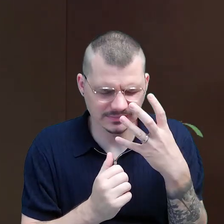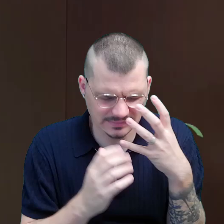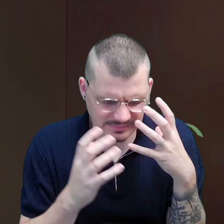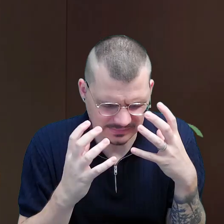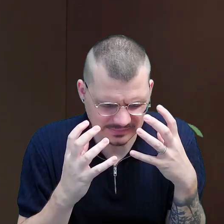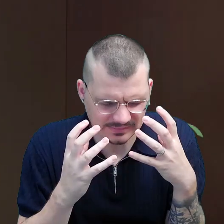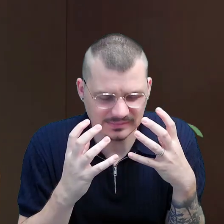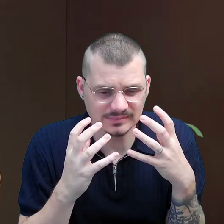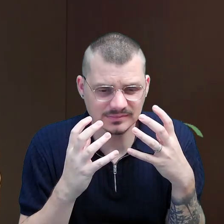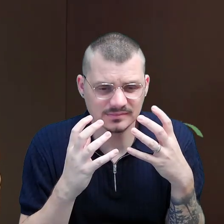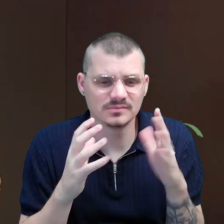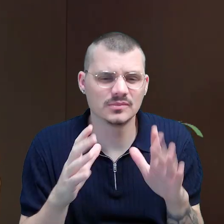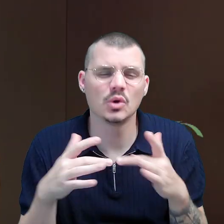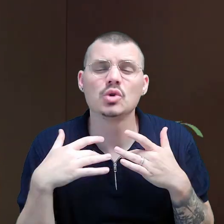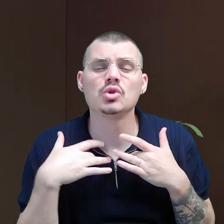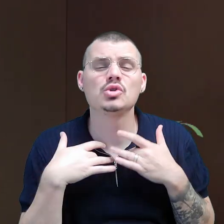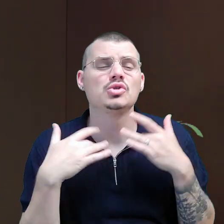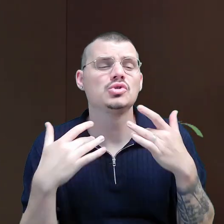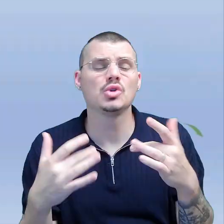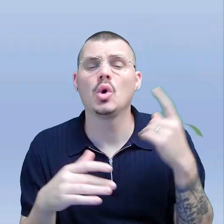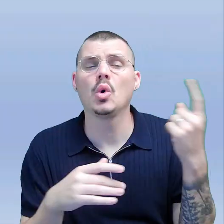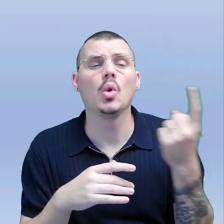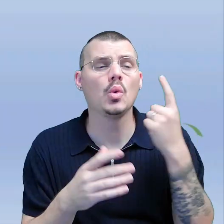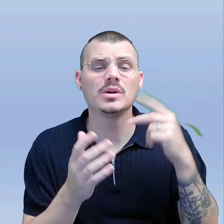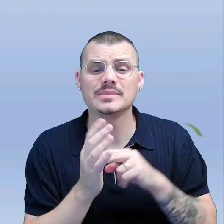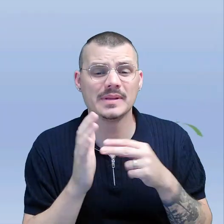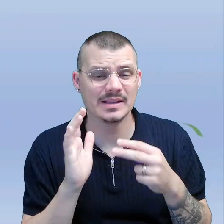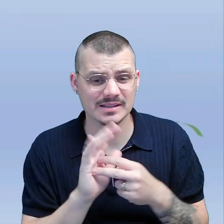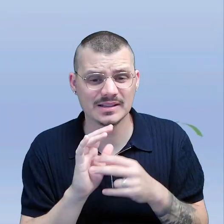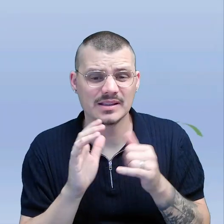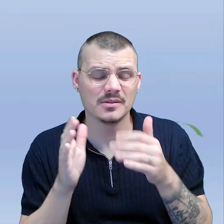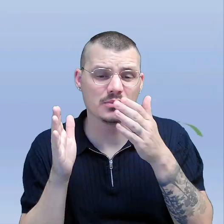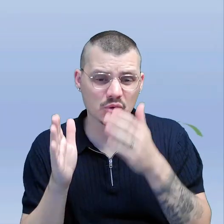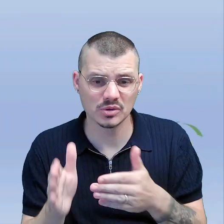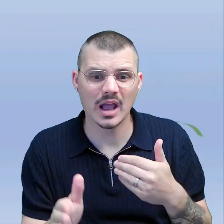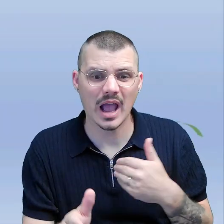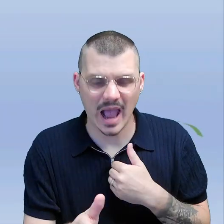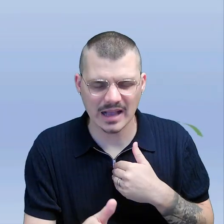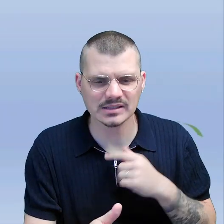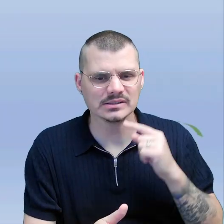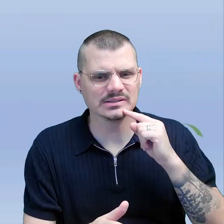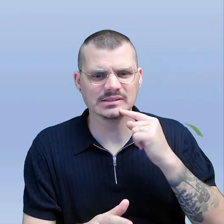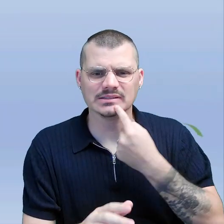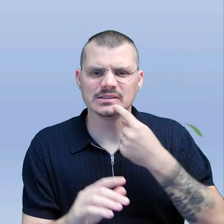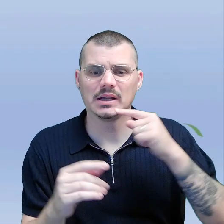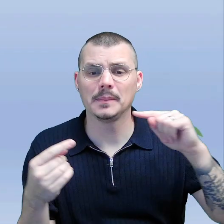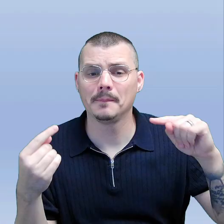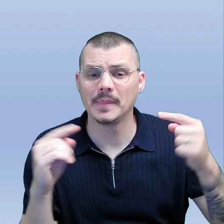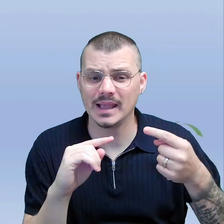expression, it almost always means that the person has visceral pain.